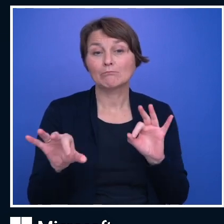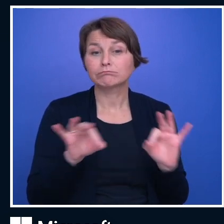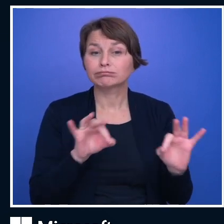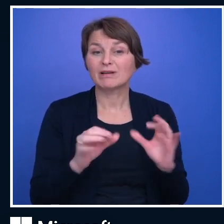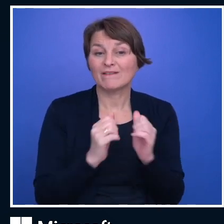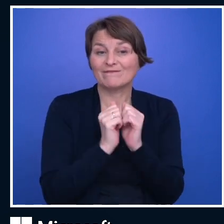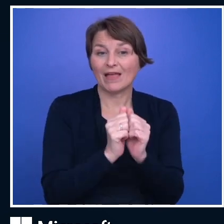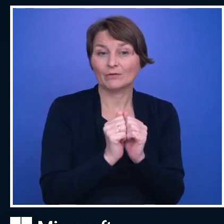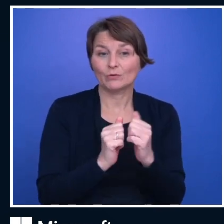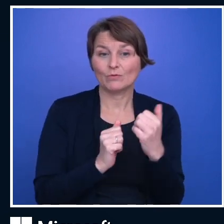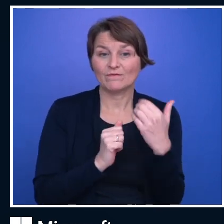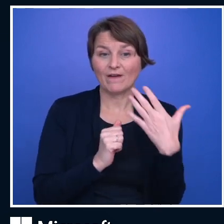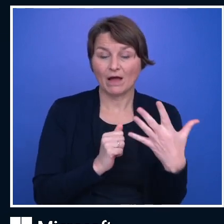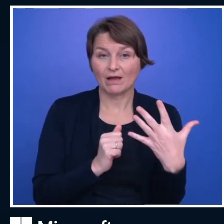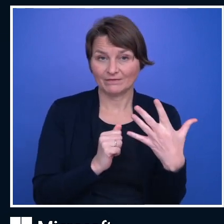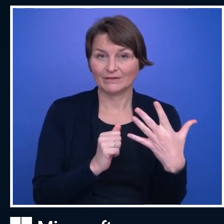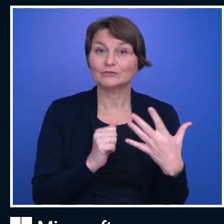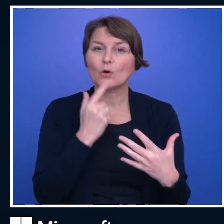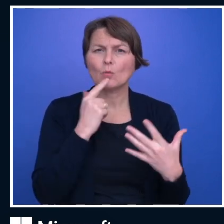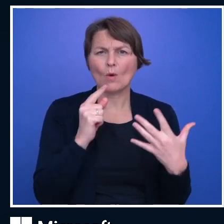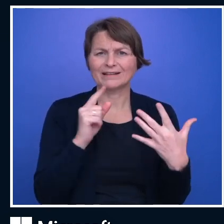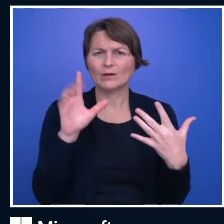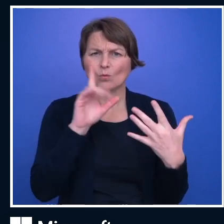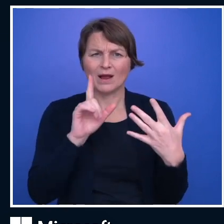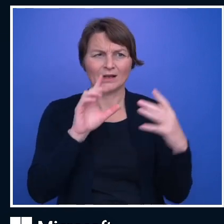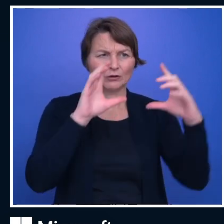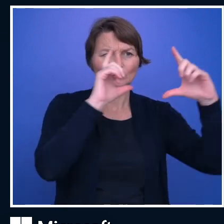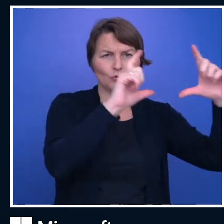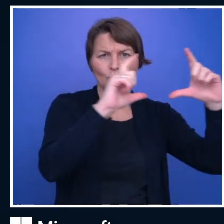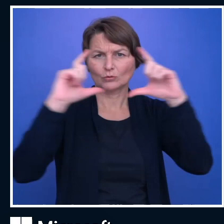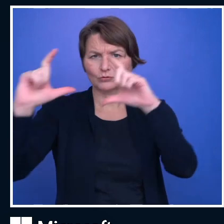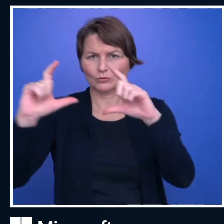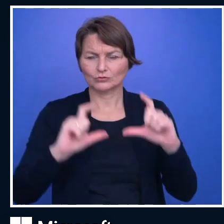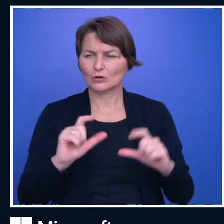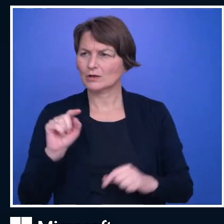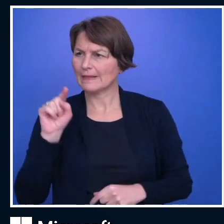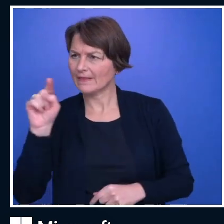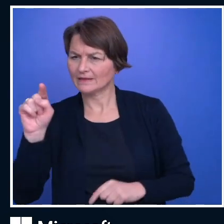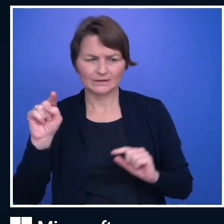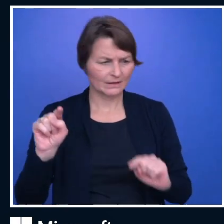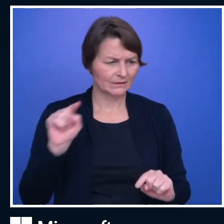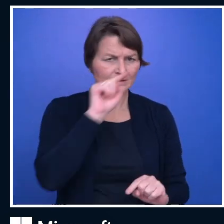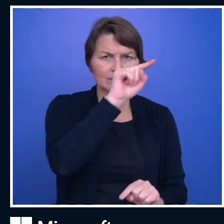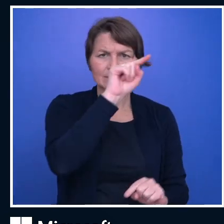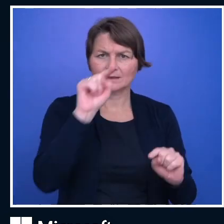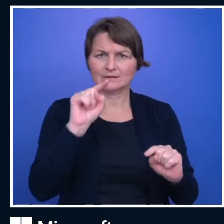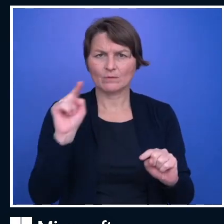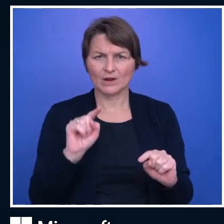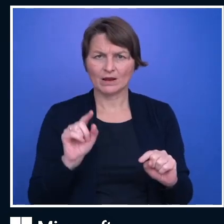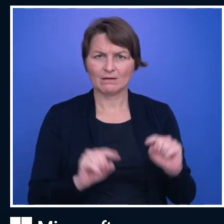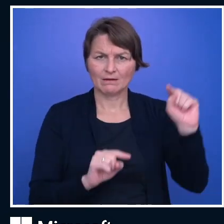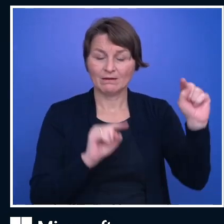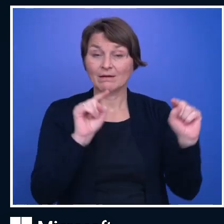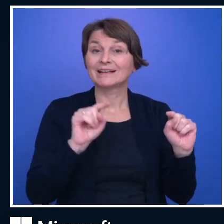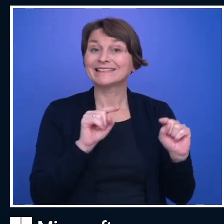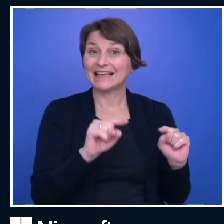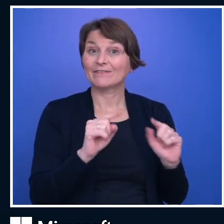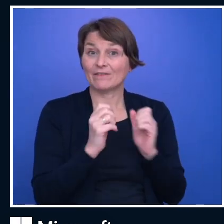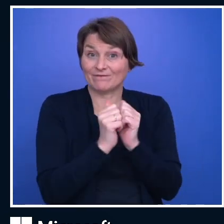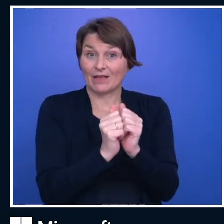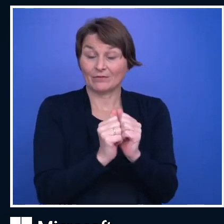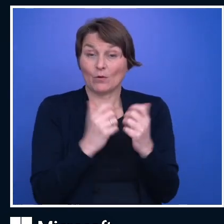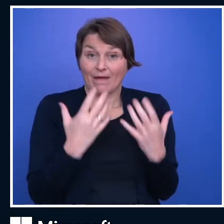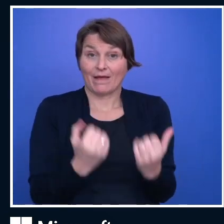either circles or rectangles. So if we've taken the value of k as 5, we take the closest